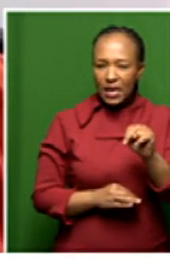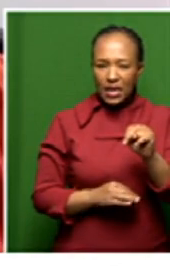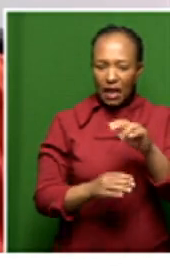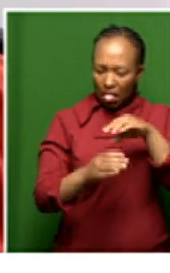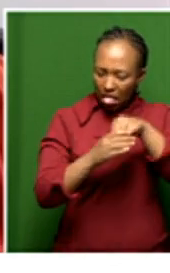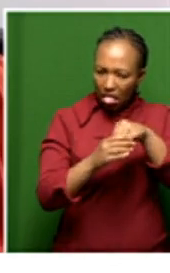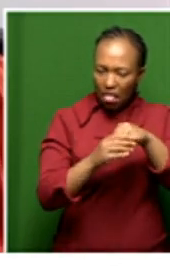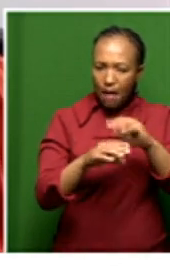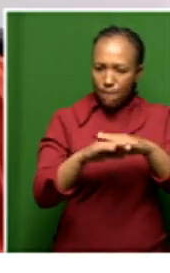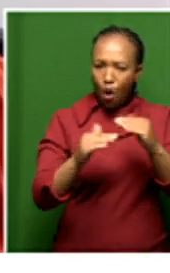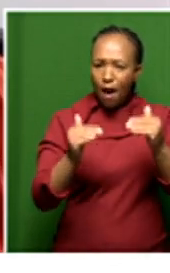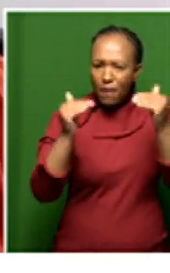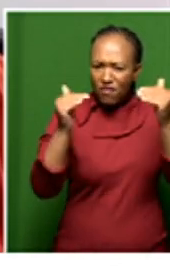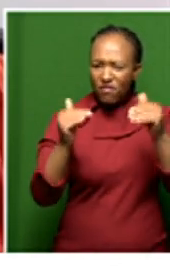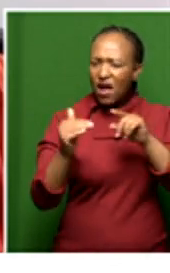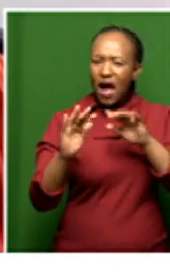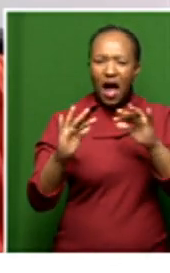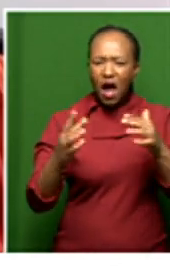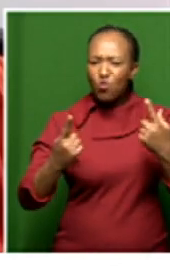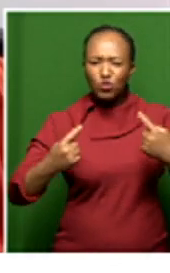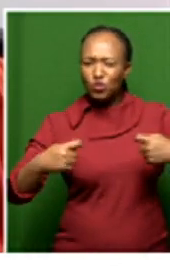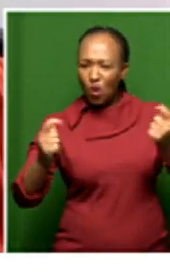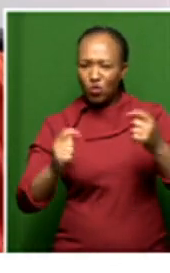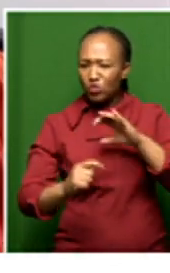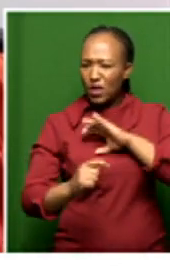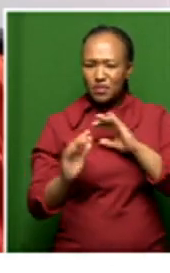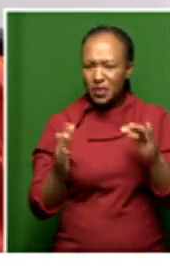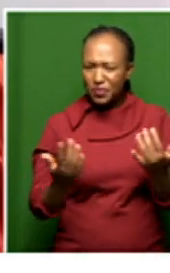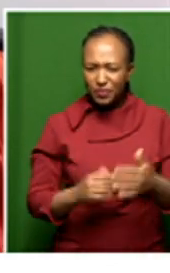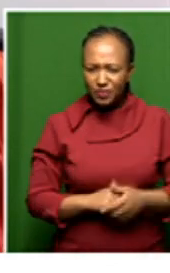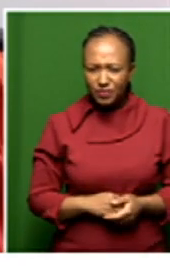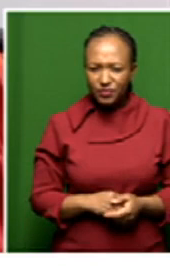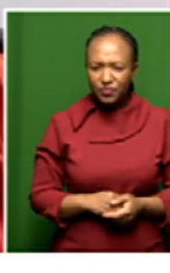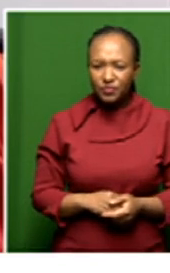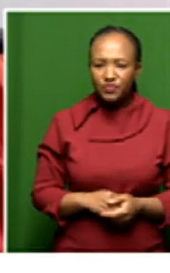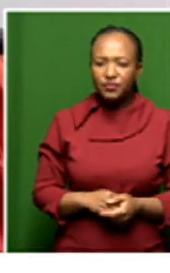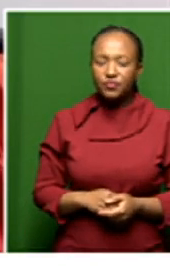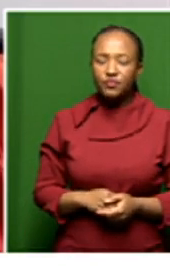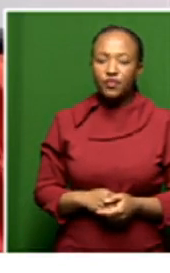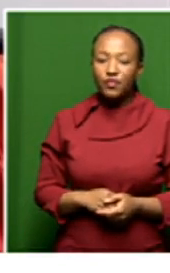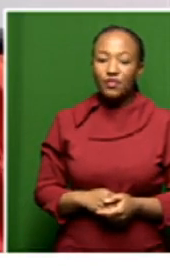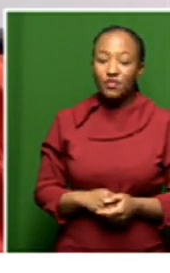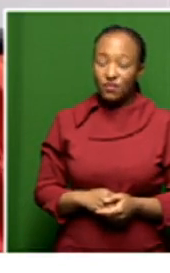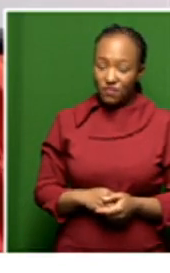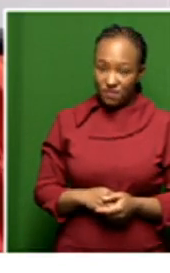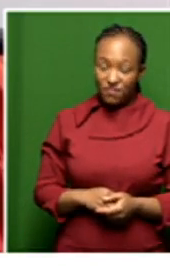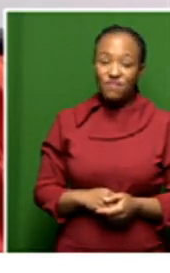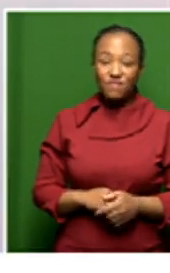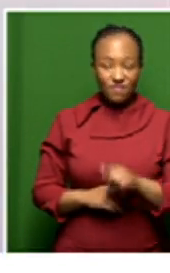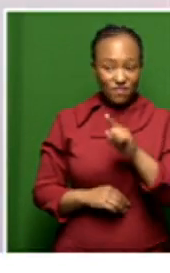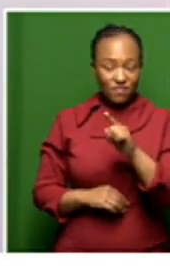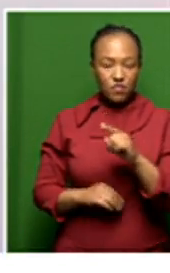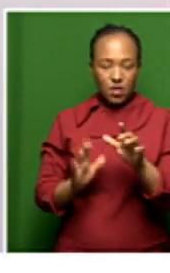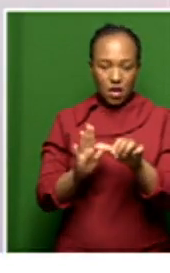get to the point where it was sold on to consumers? I think that's the most interesting question,